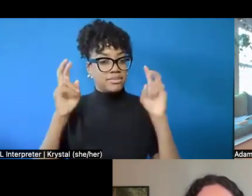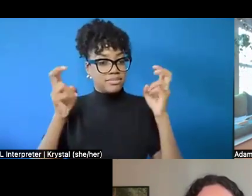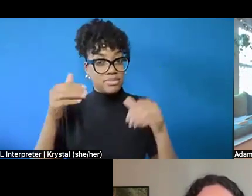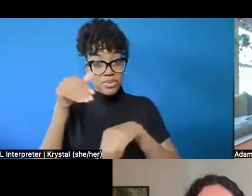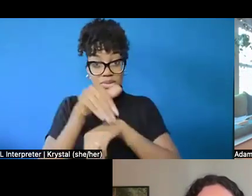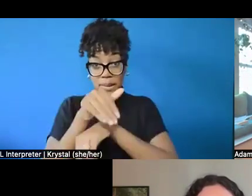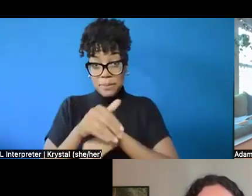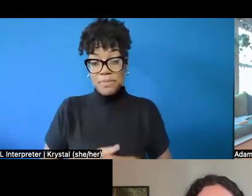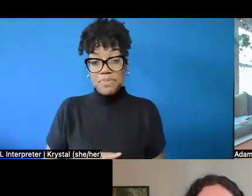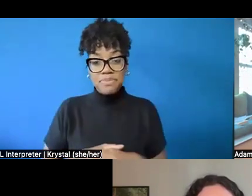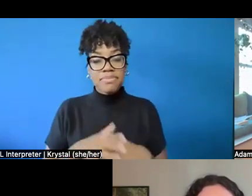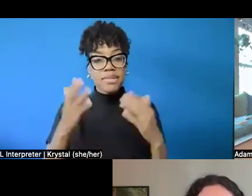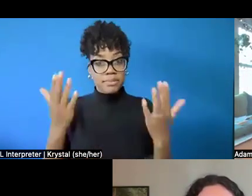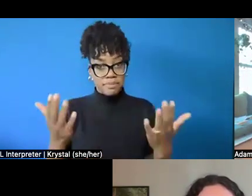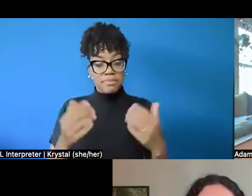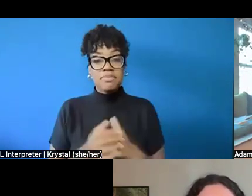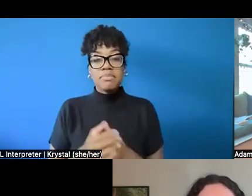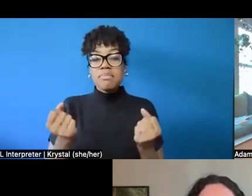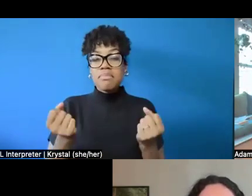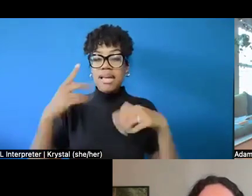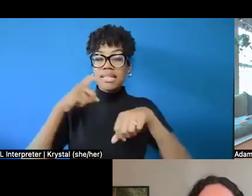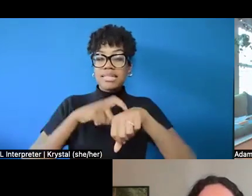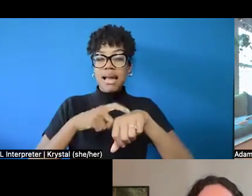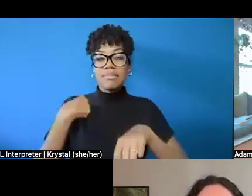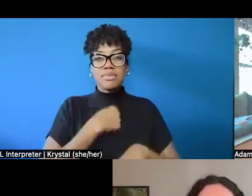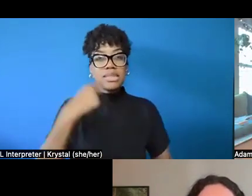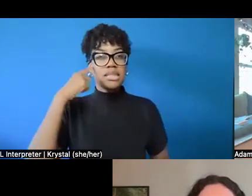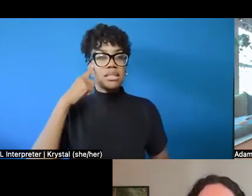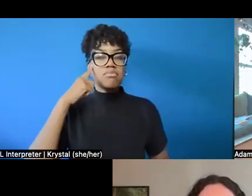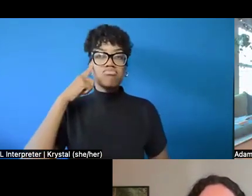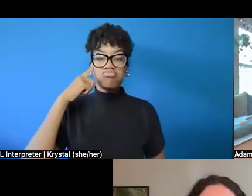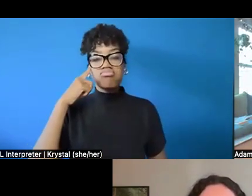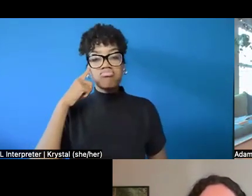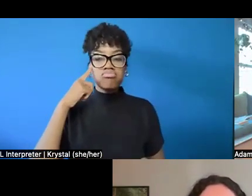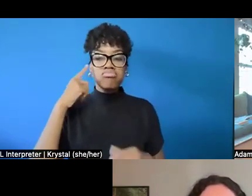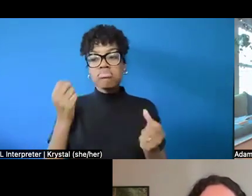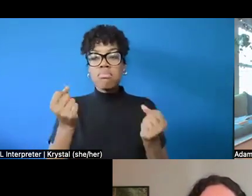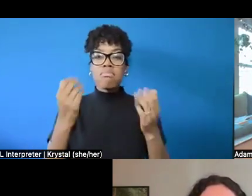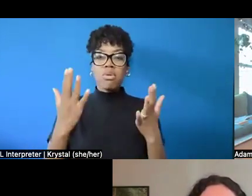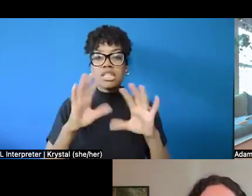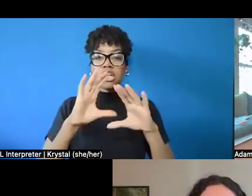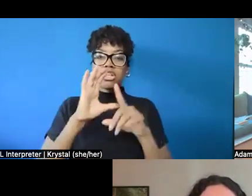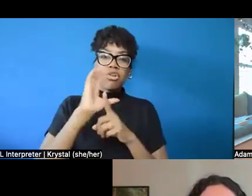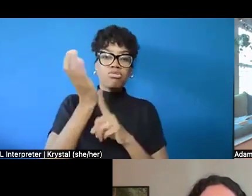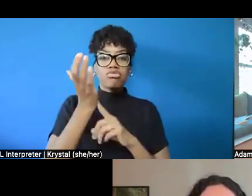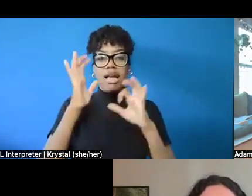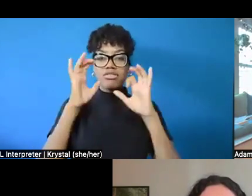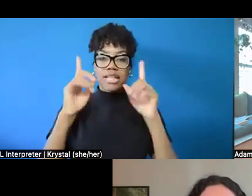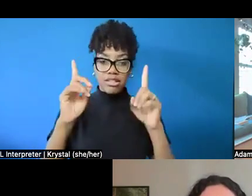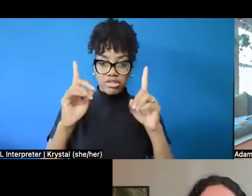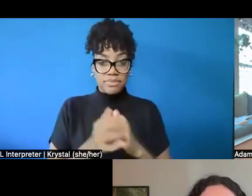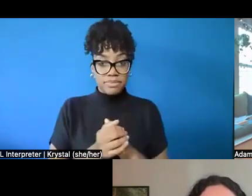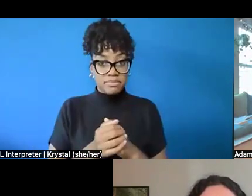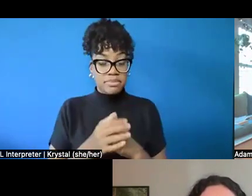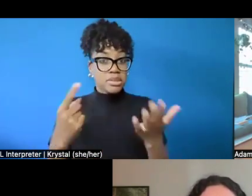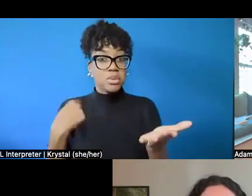this multicultural education, right, we take people and who are not white and we say, oh, they were patriots, they fought for the